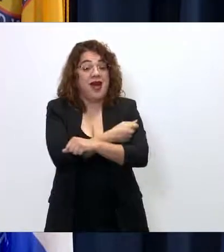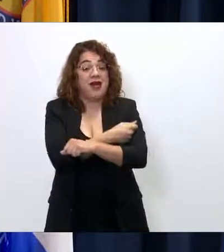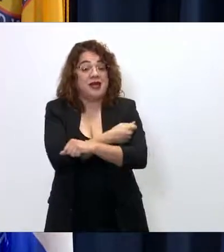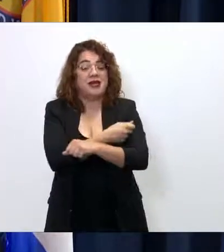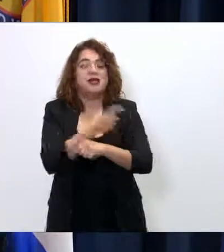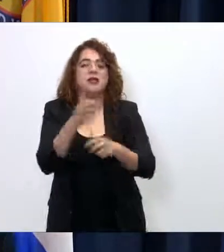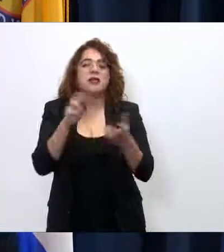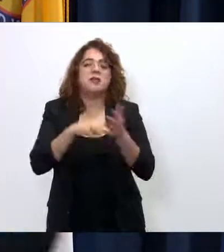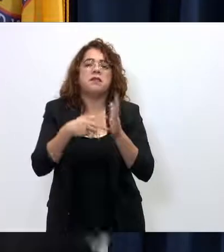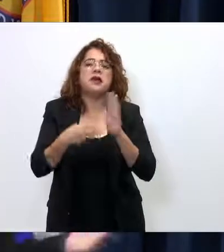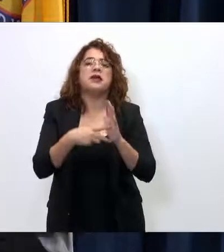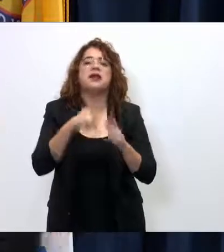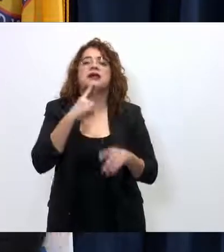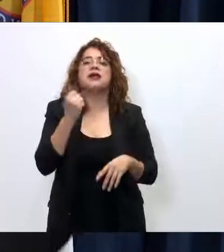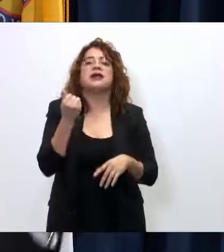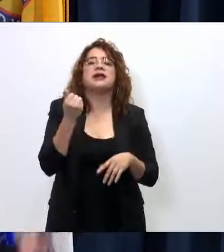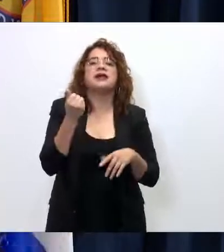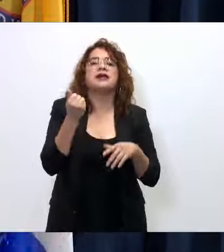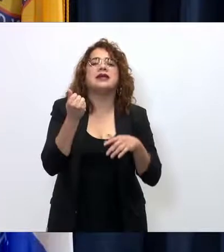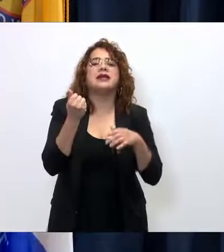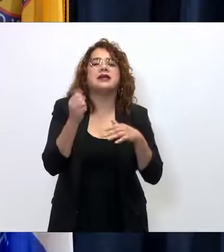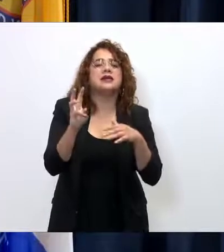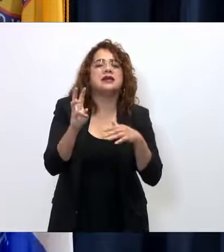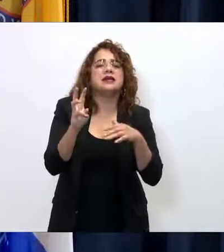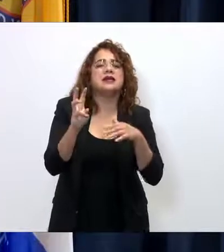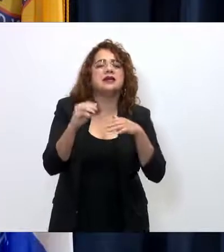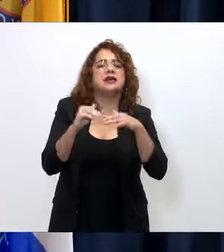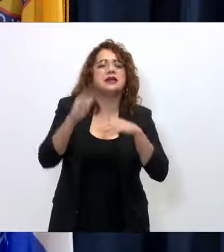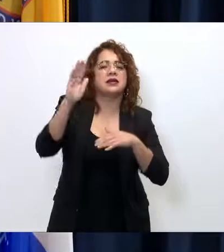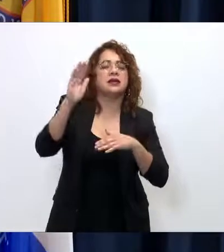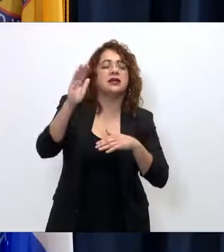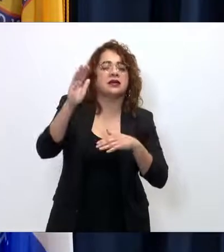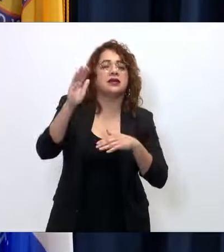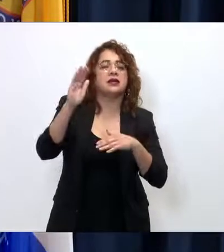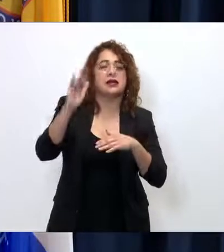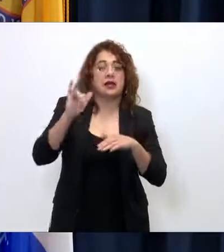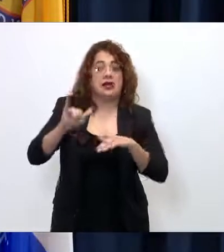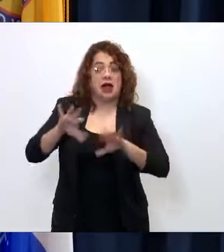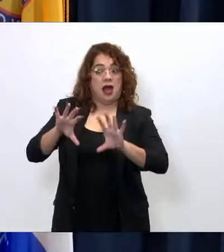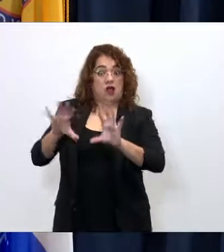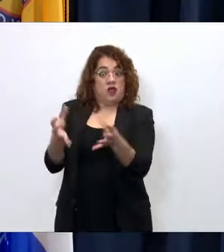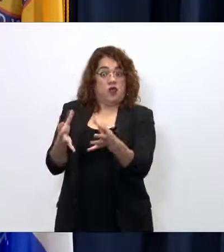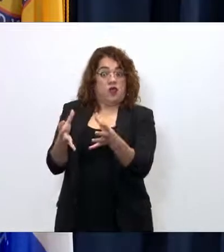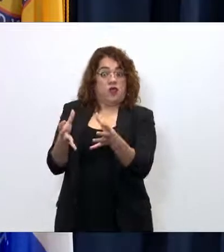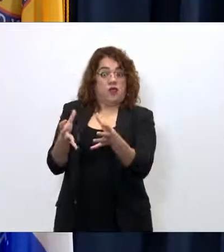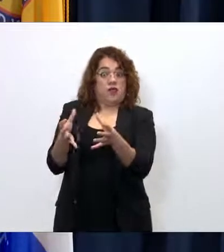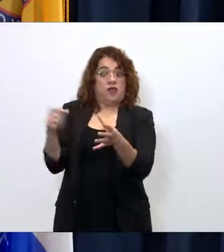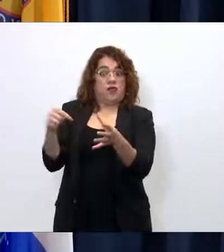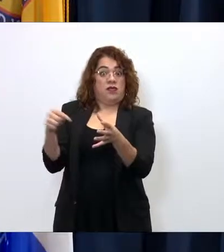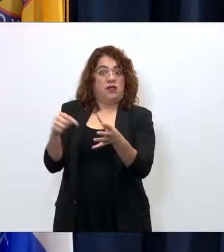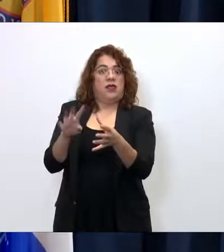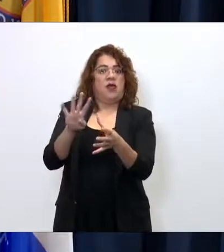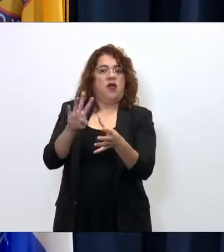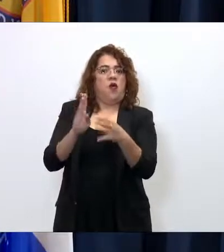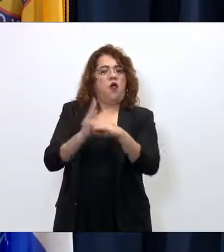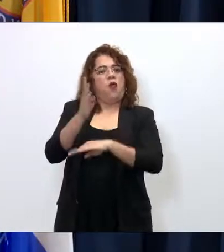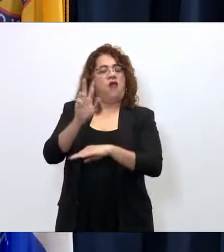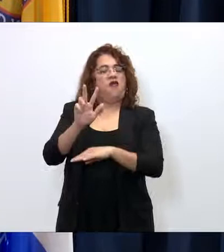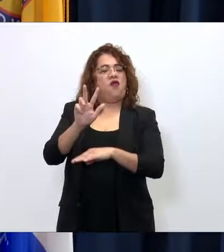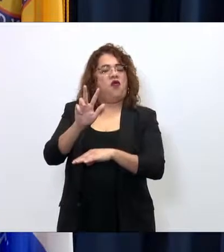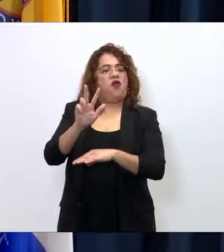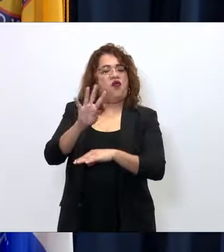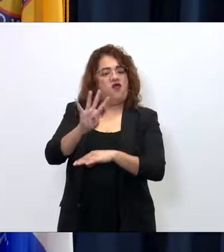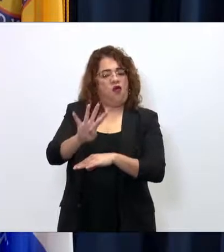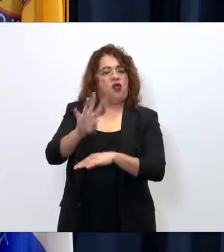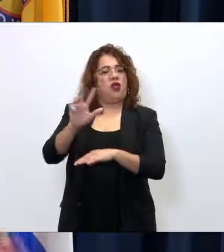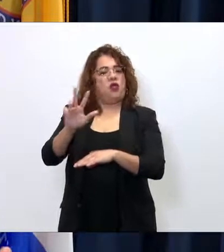you're 16 and if you're over 16, that population, that's over 43%. That's a